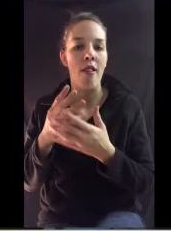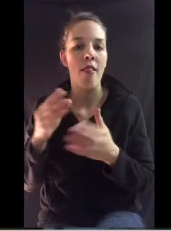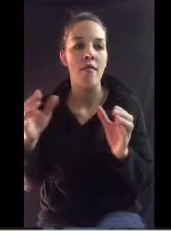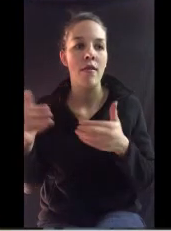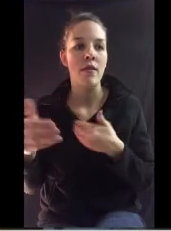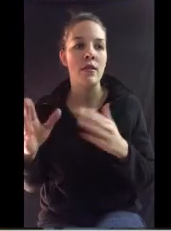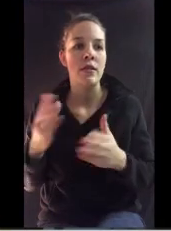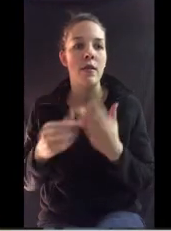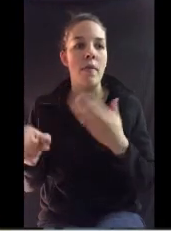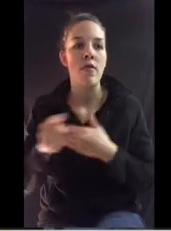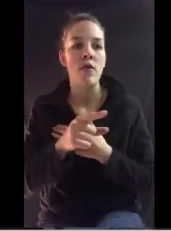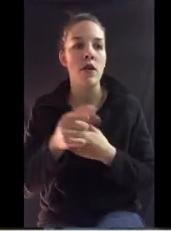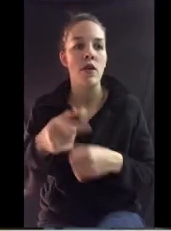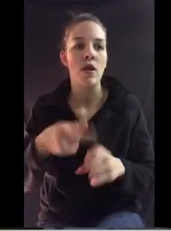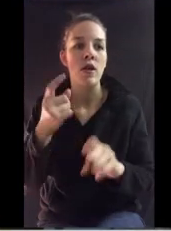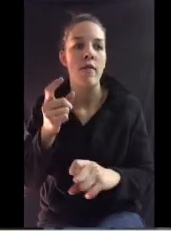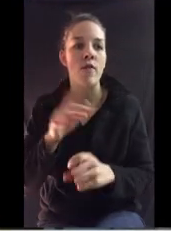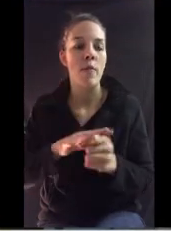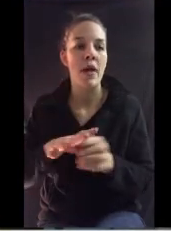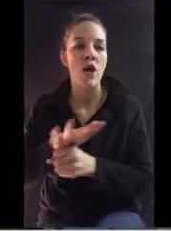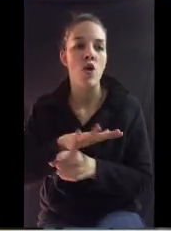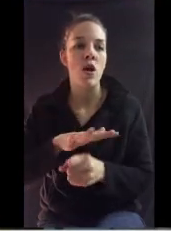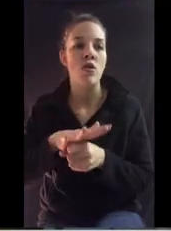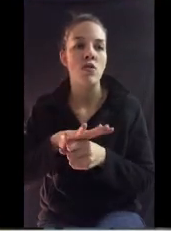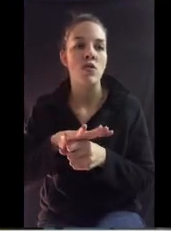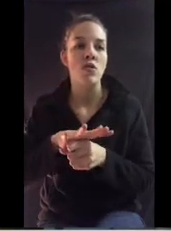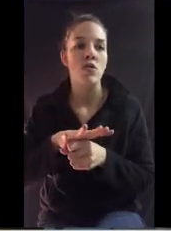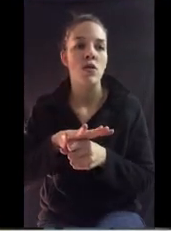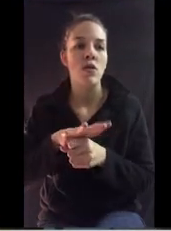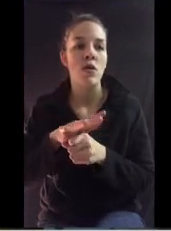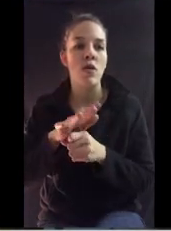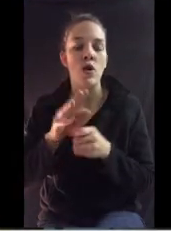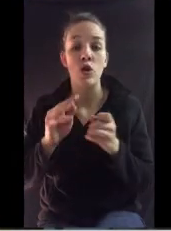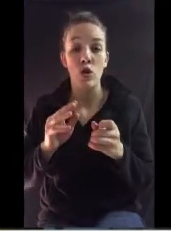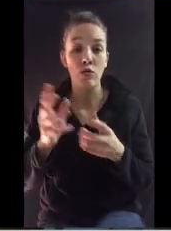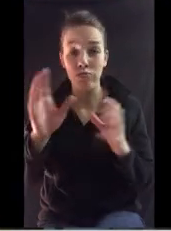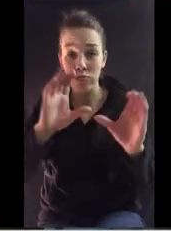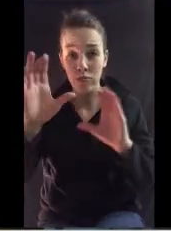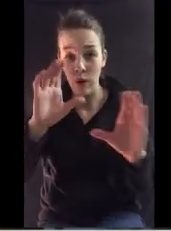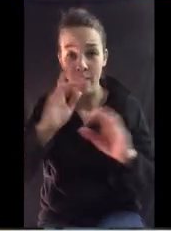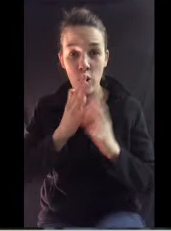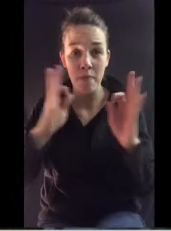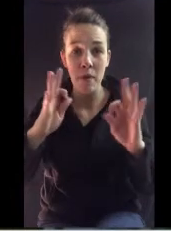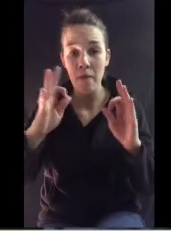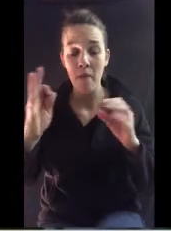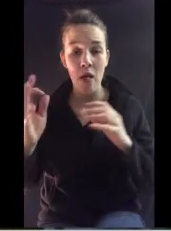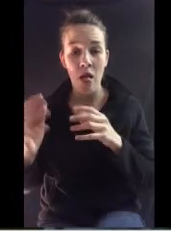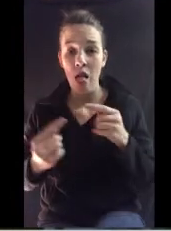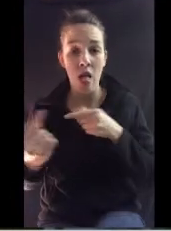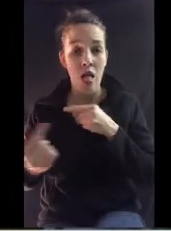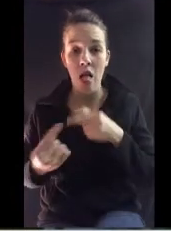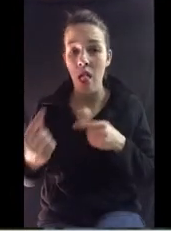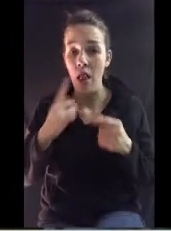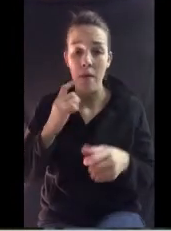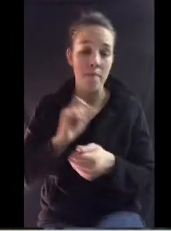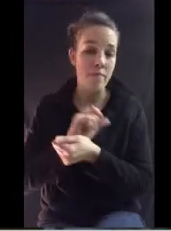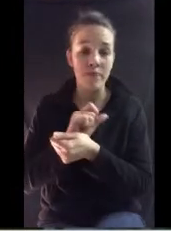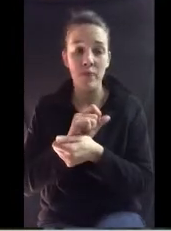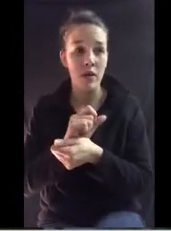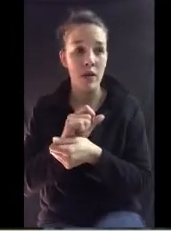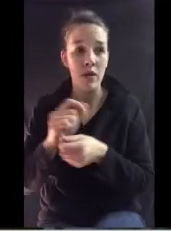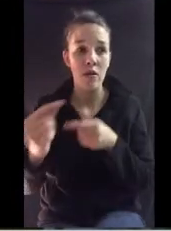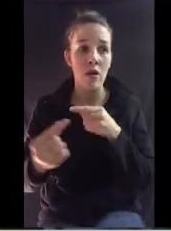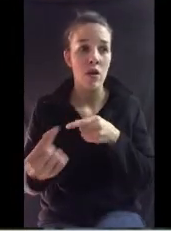from narrow jail cells. Some of you have come from areas where your quest for freedom left you battered by the